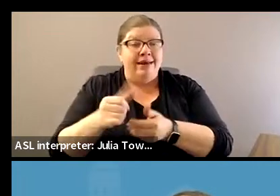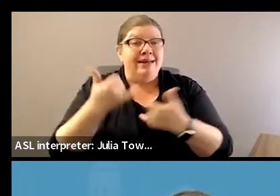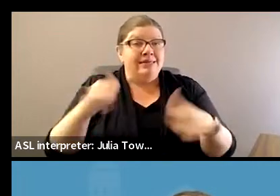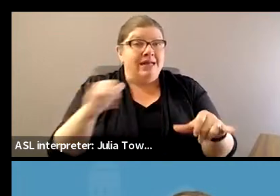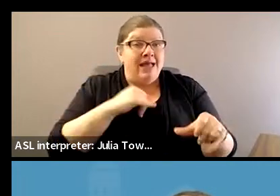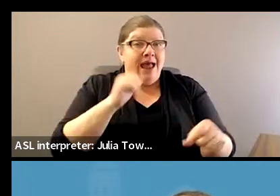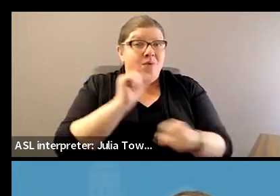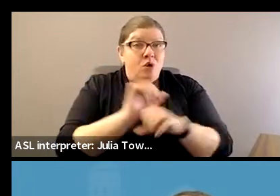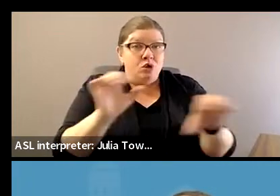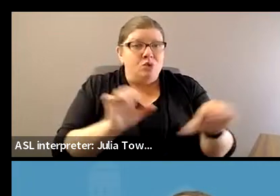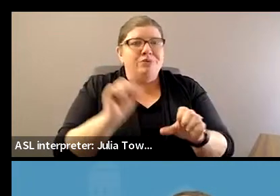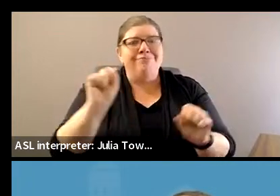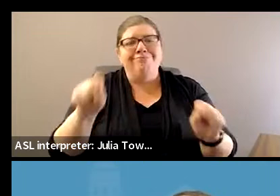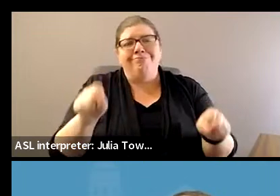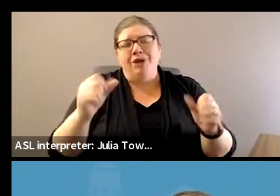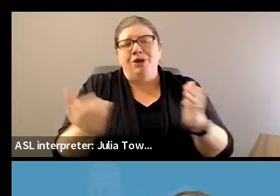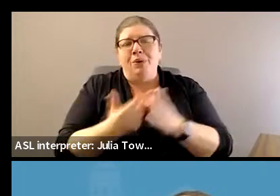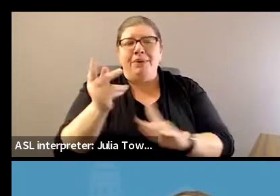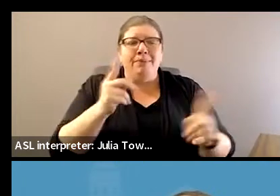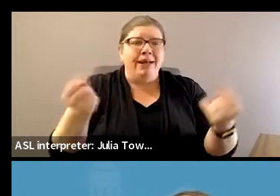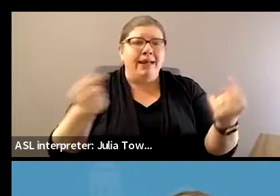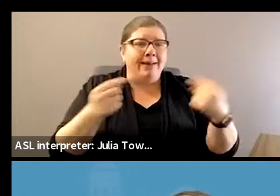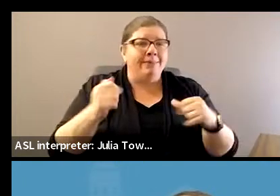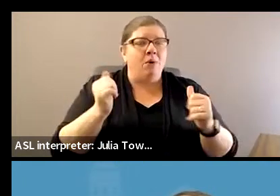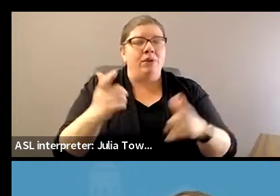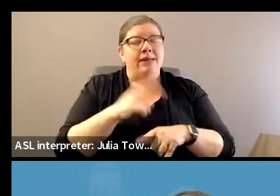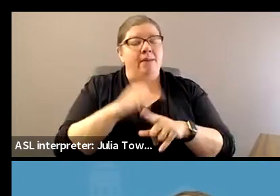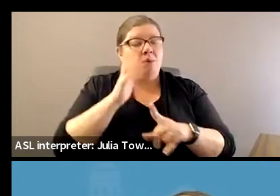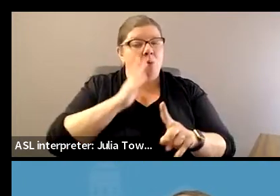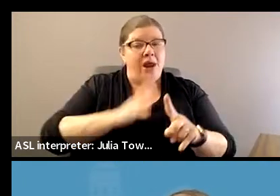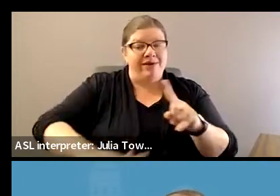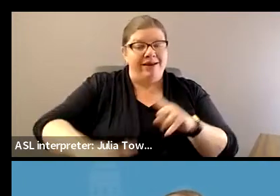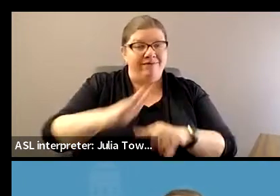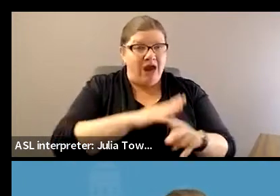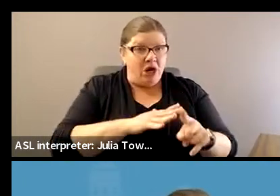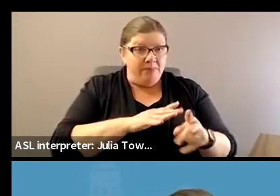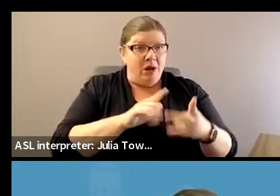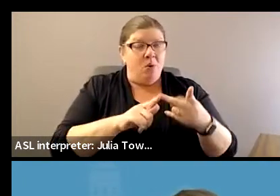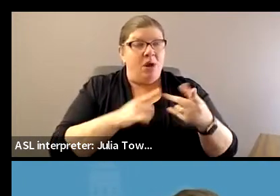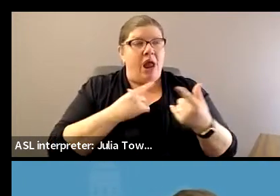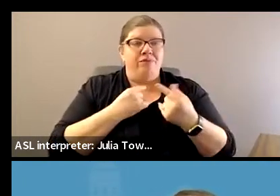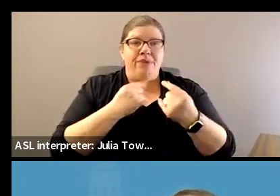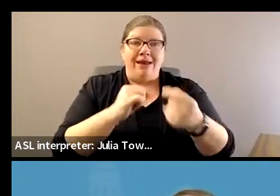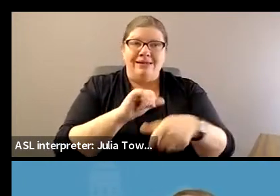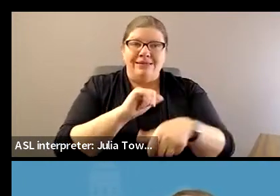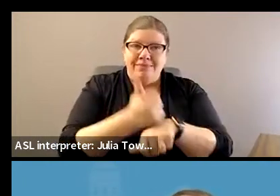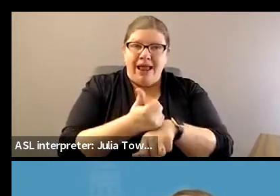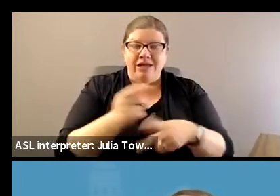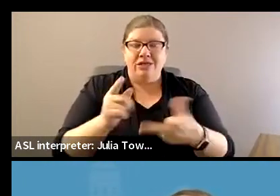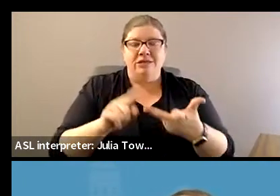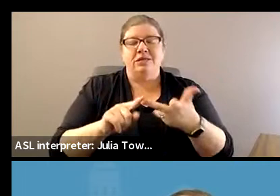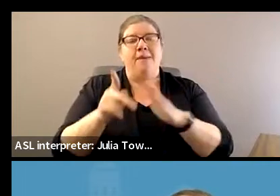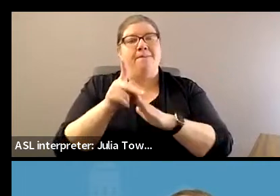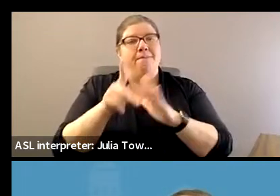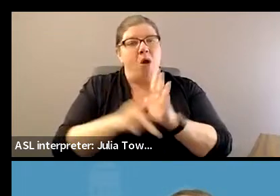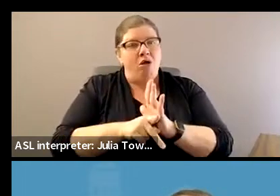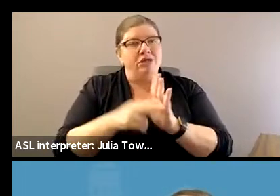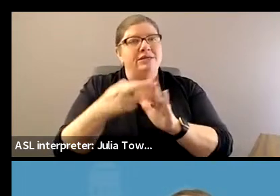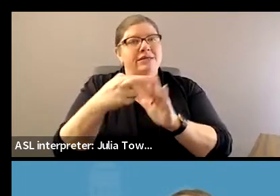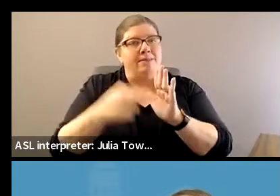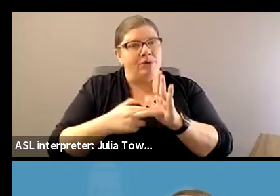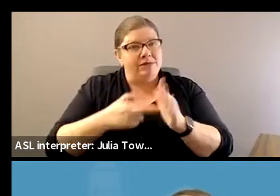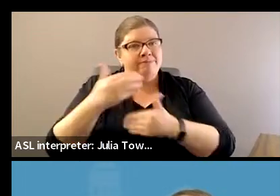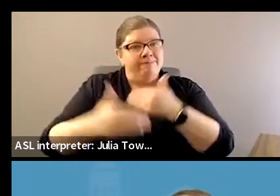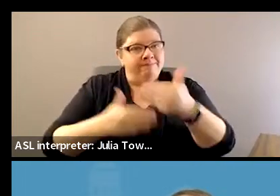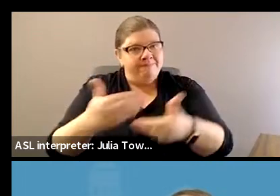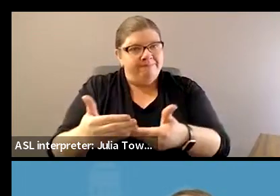we have new people coming in all the time, but we'll have an environment, we'll have practices in place, we have policies and procedures in place where people understand